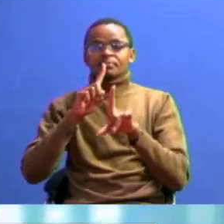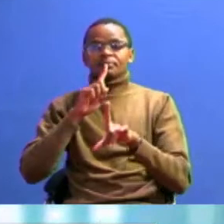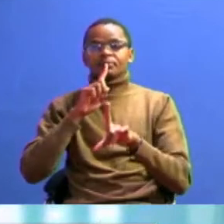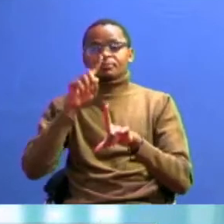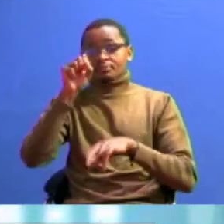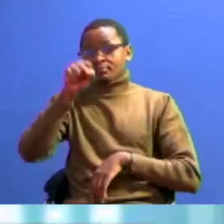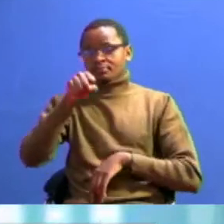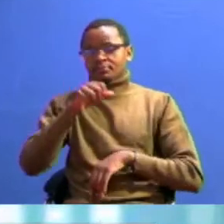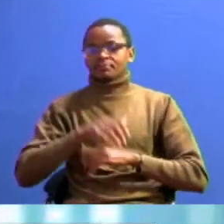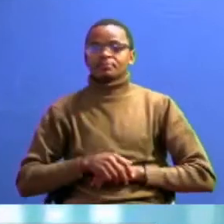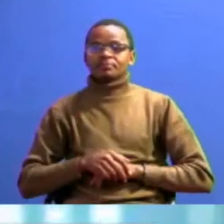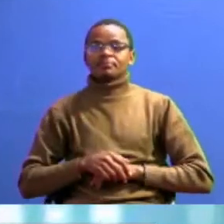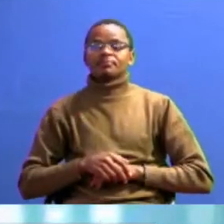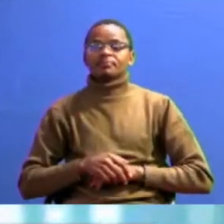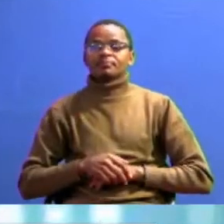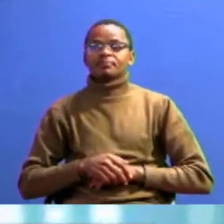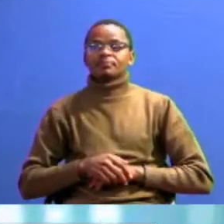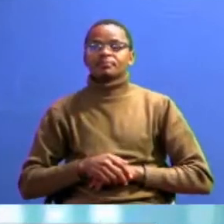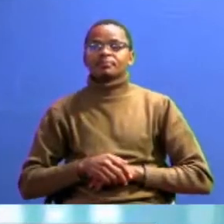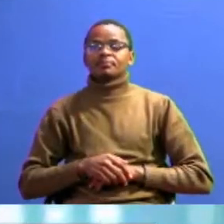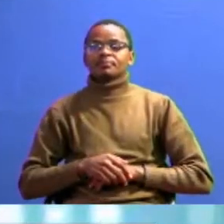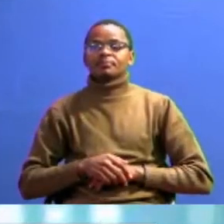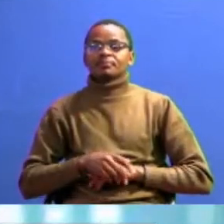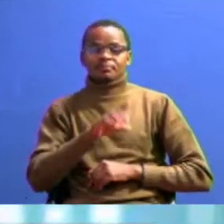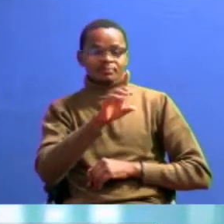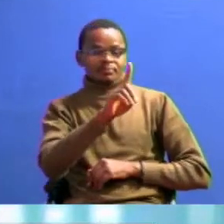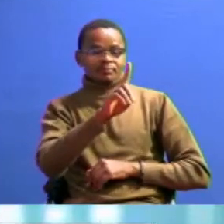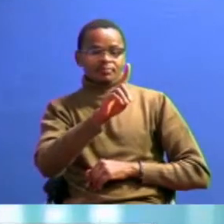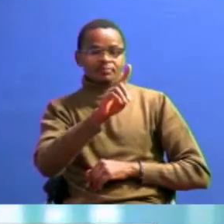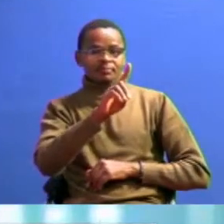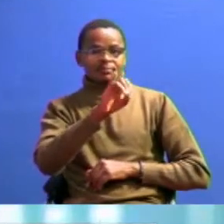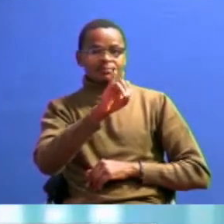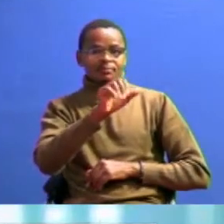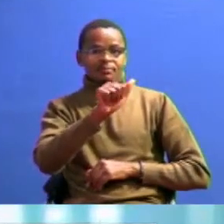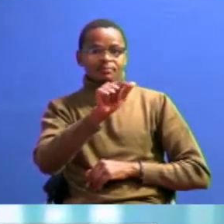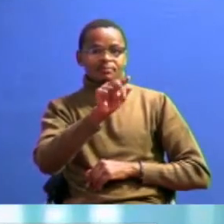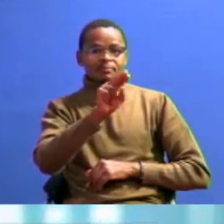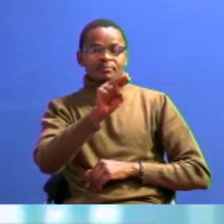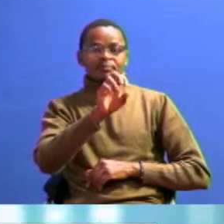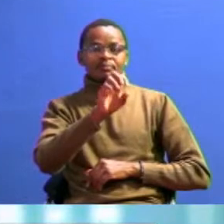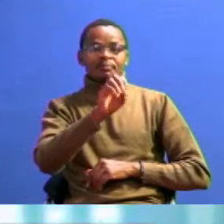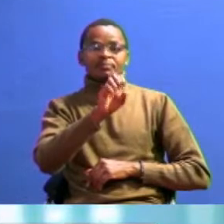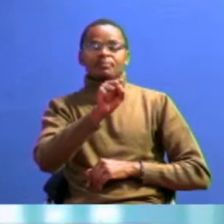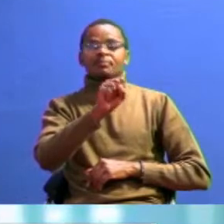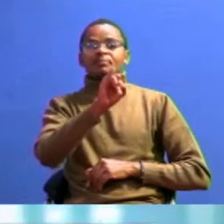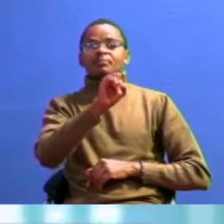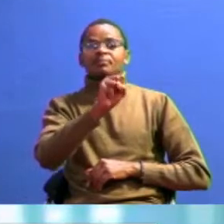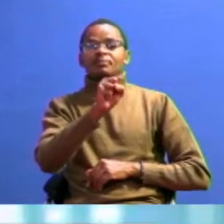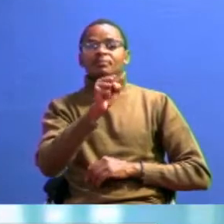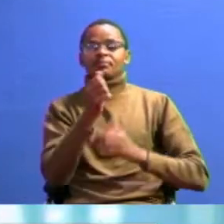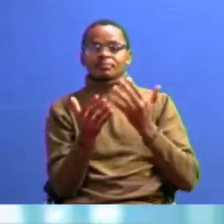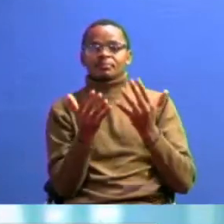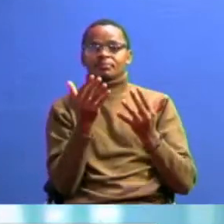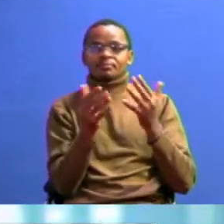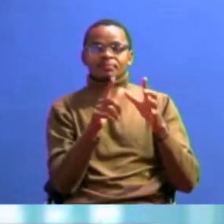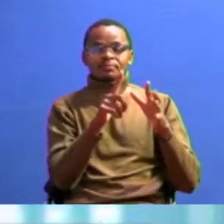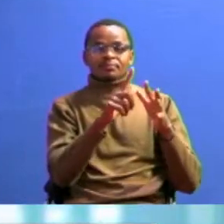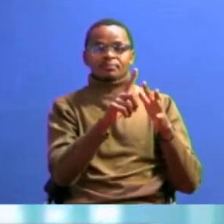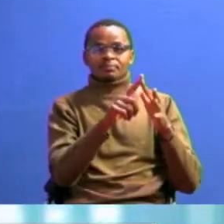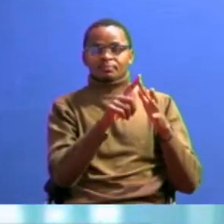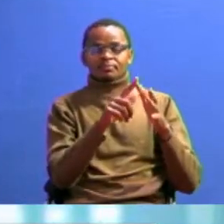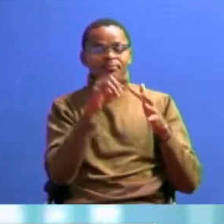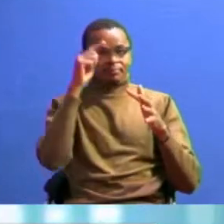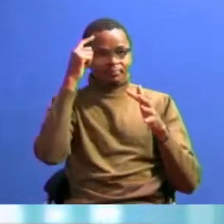yes. In what we call the diagnostic and statistical manual that we use to classify diseases,